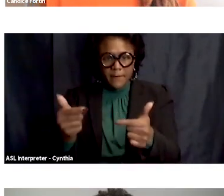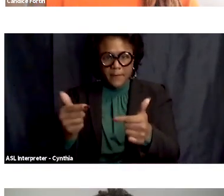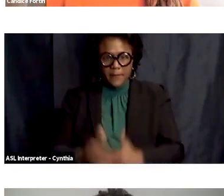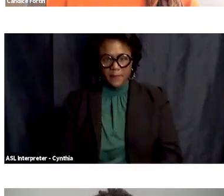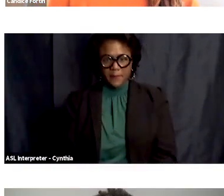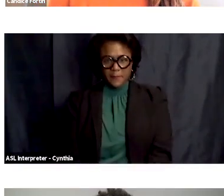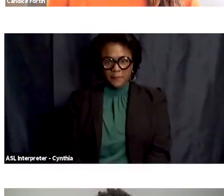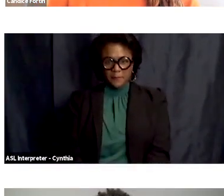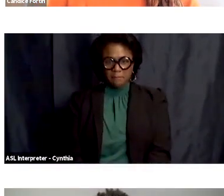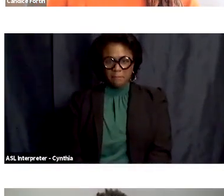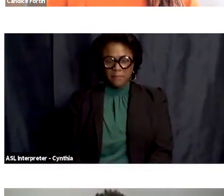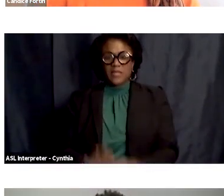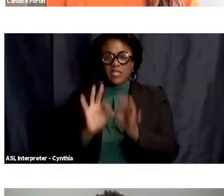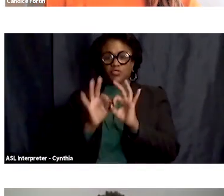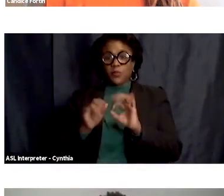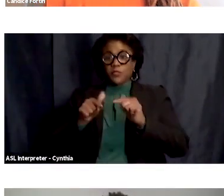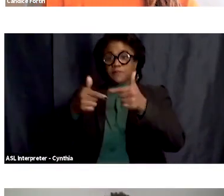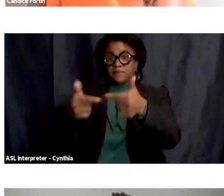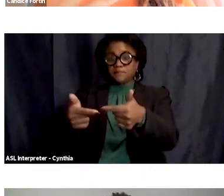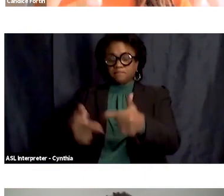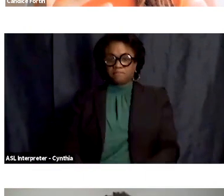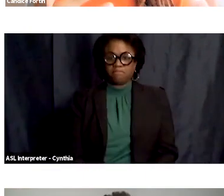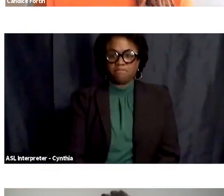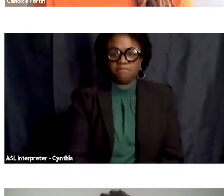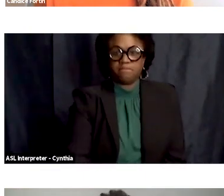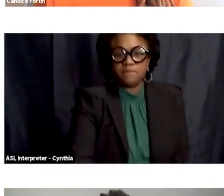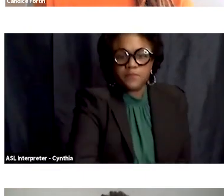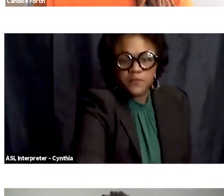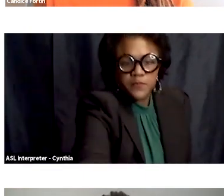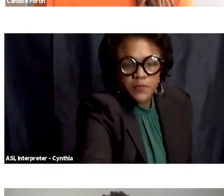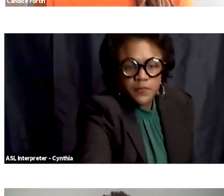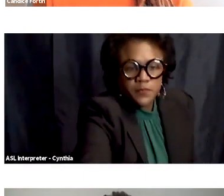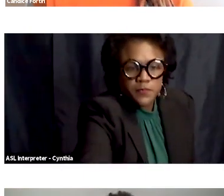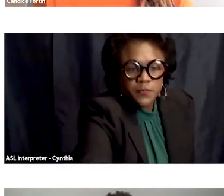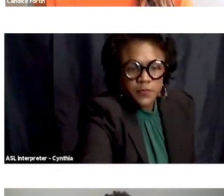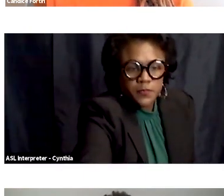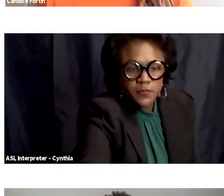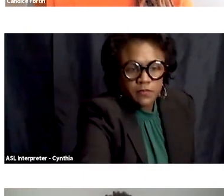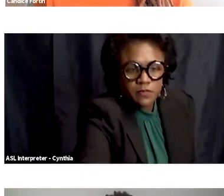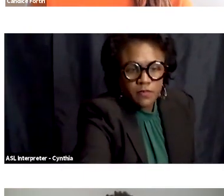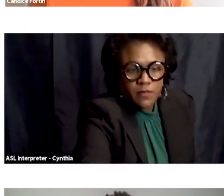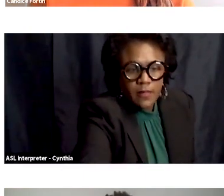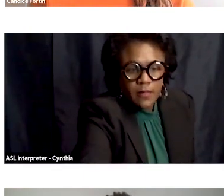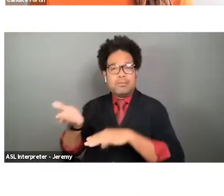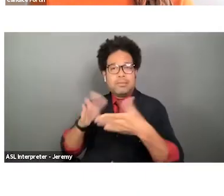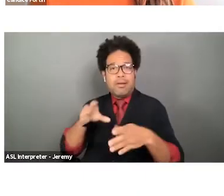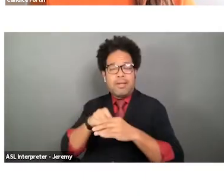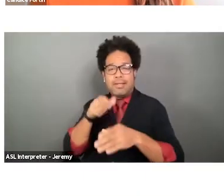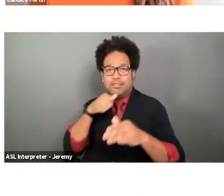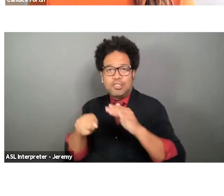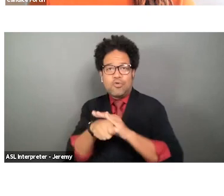temporarily homeless throughout my childhood. And also, when my aunt died in a shelter in New York City in